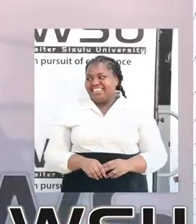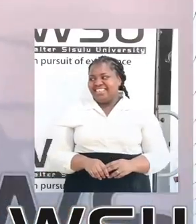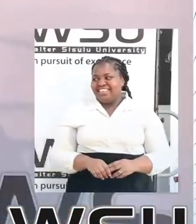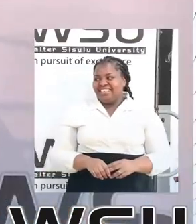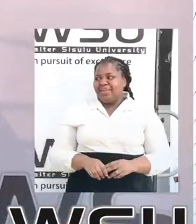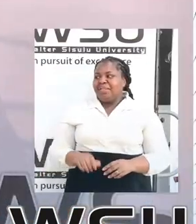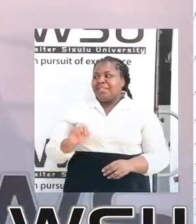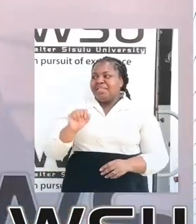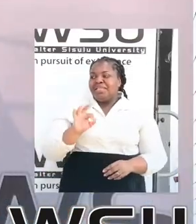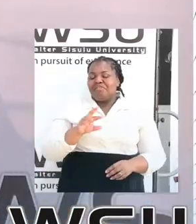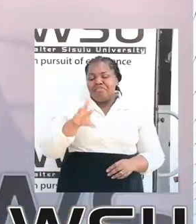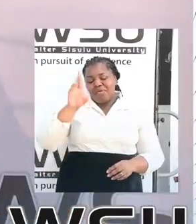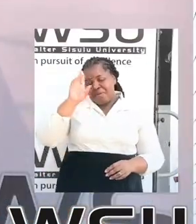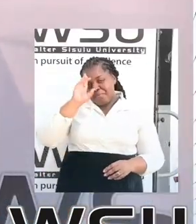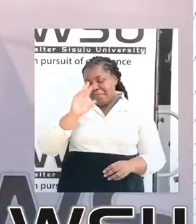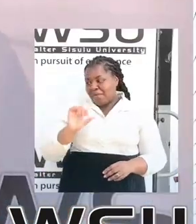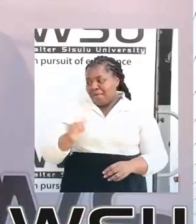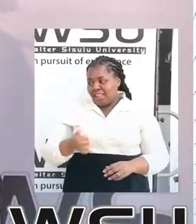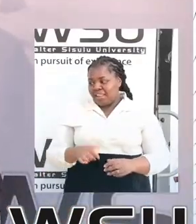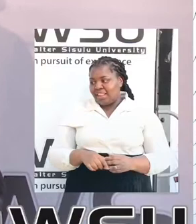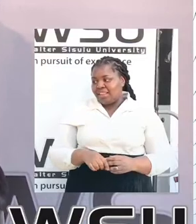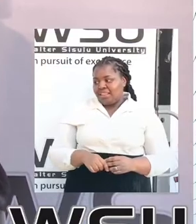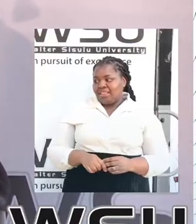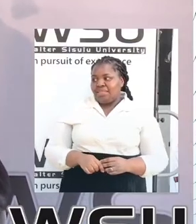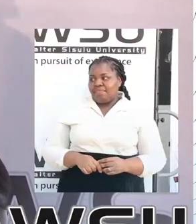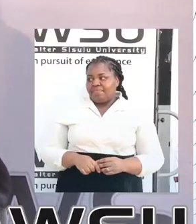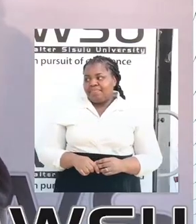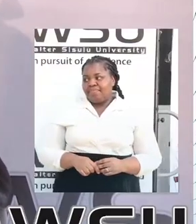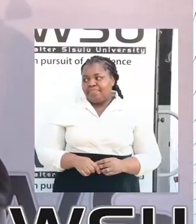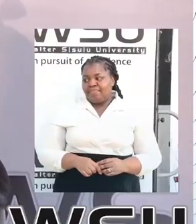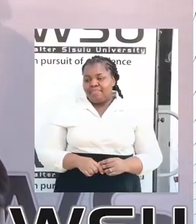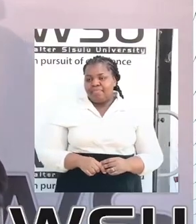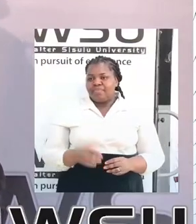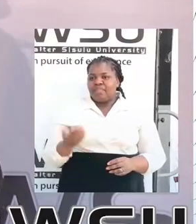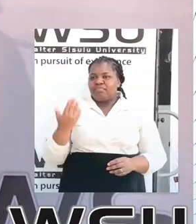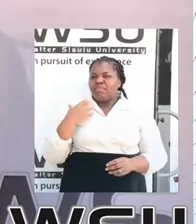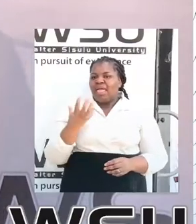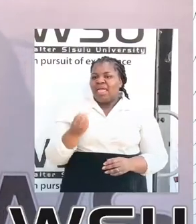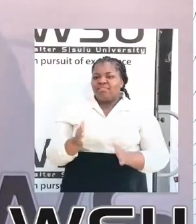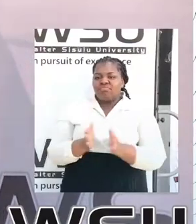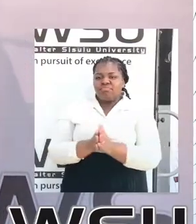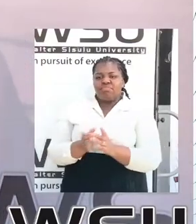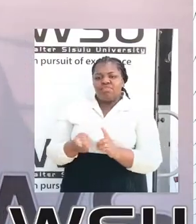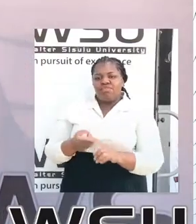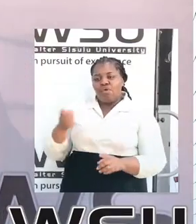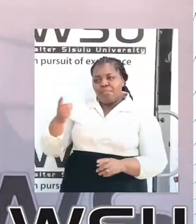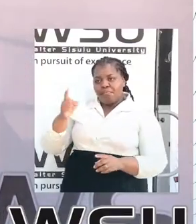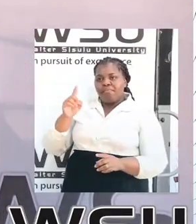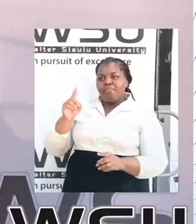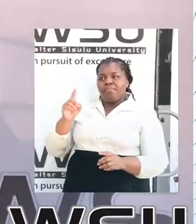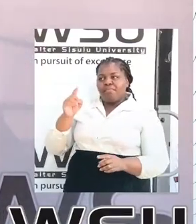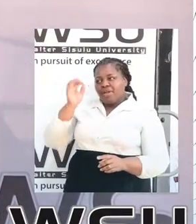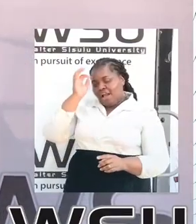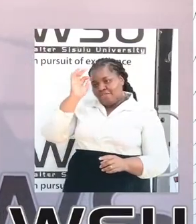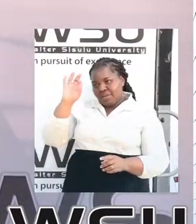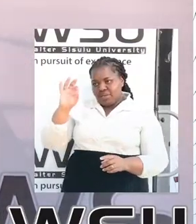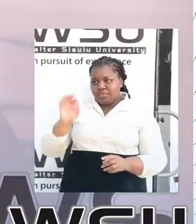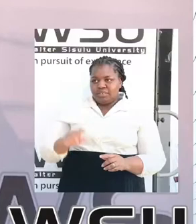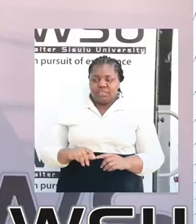Ukuba uyakhumbula bekukho izicelo ezisuka kurhulumente. In fact, these were